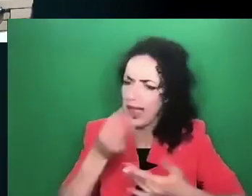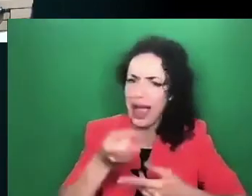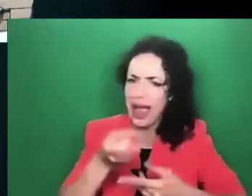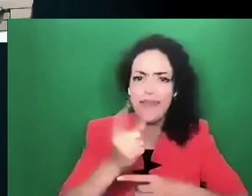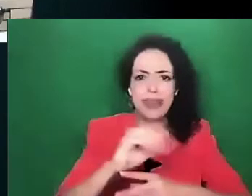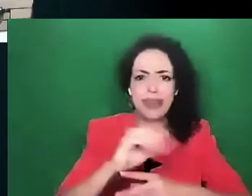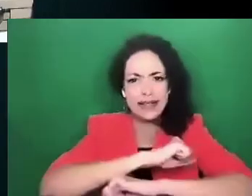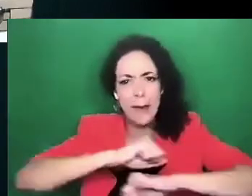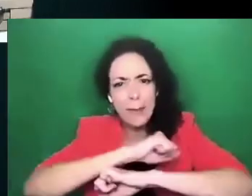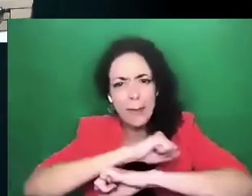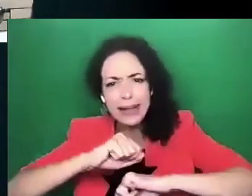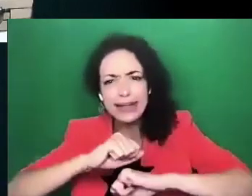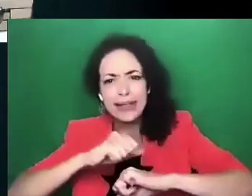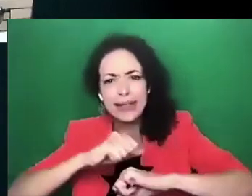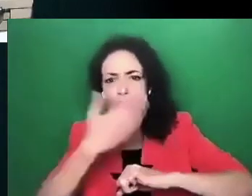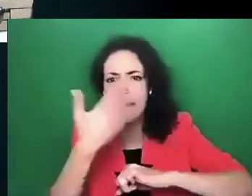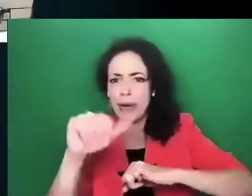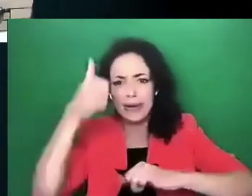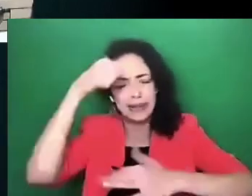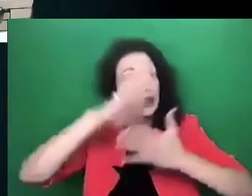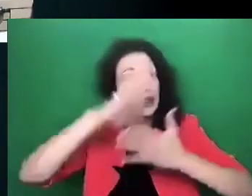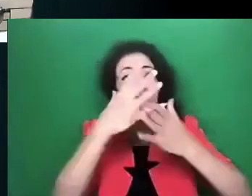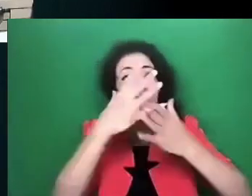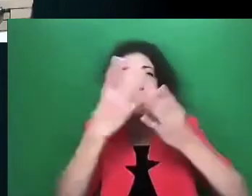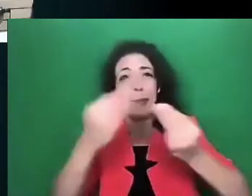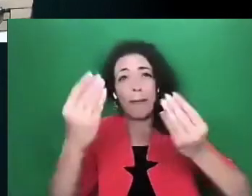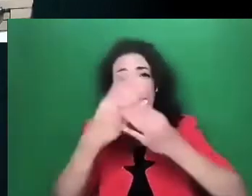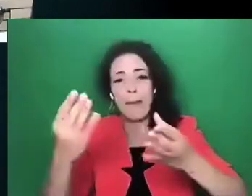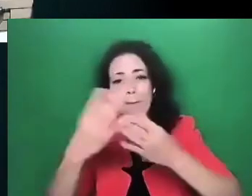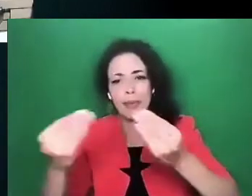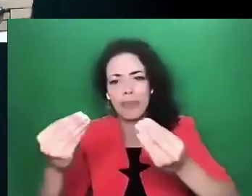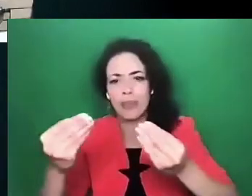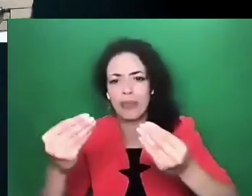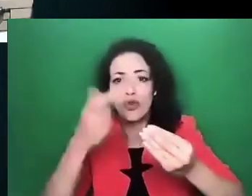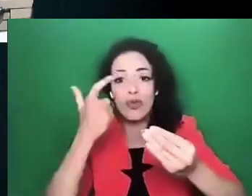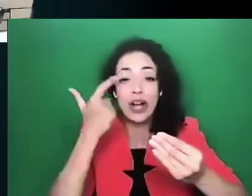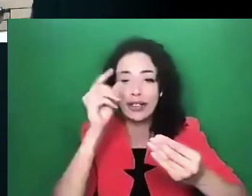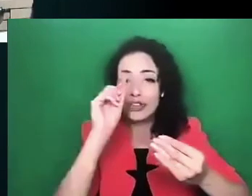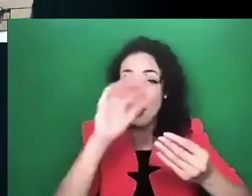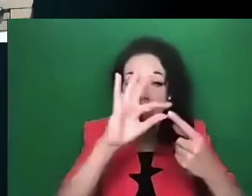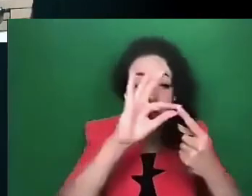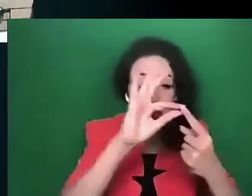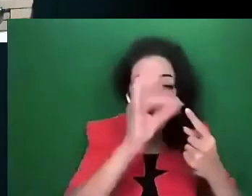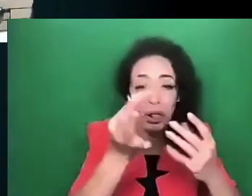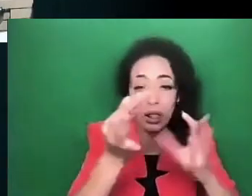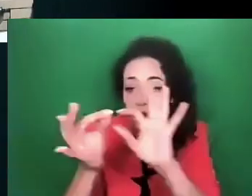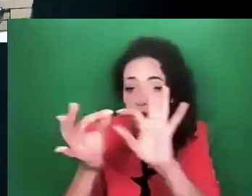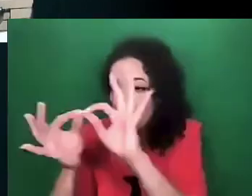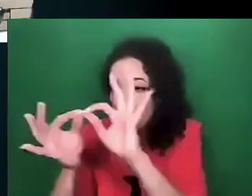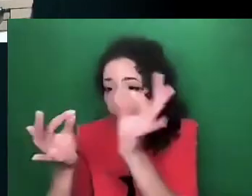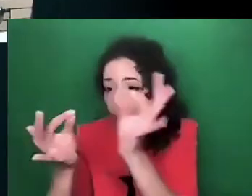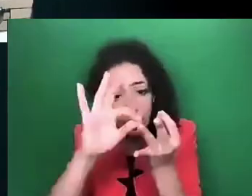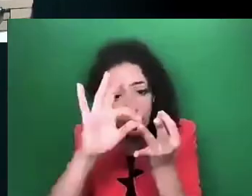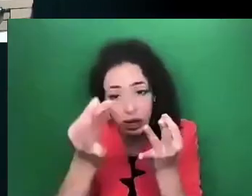are these certain fragments that I think also, since from my childhood, I feel that I have this pull towards something that